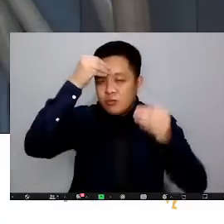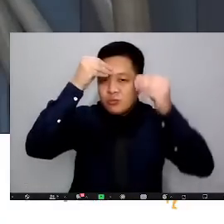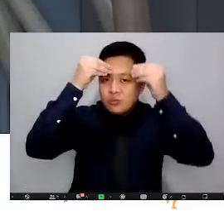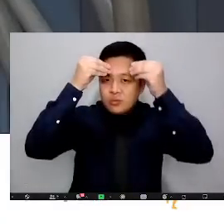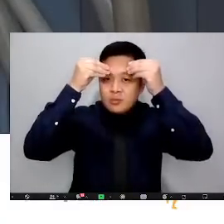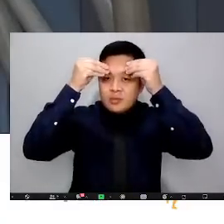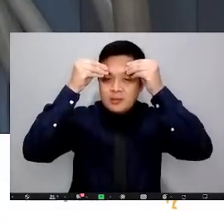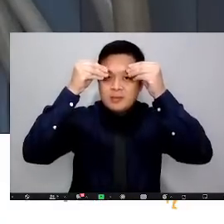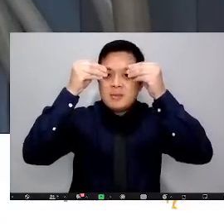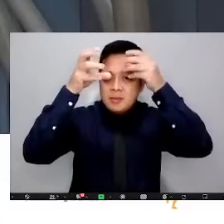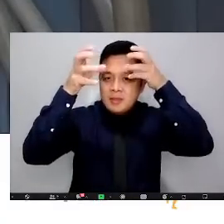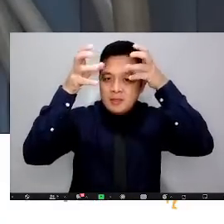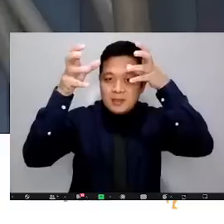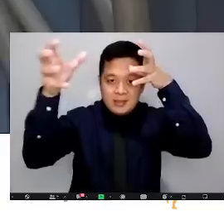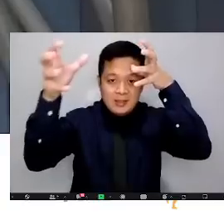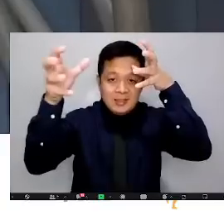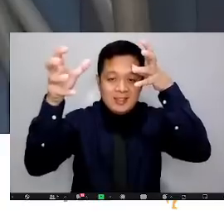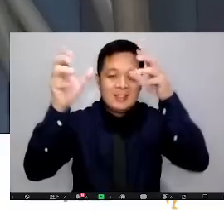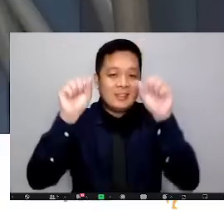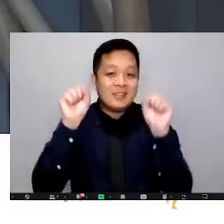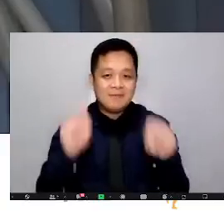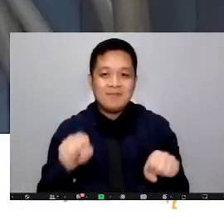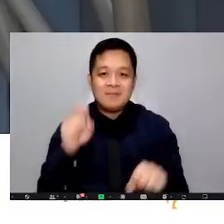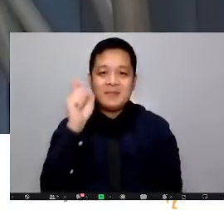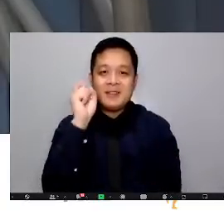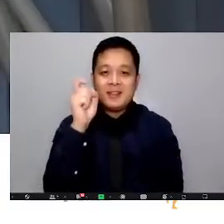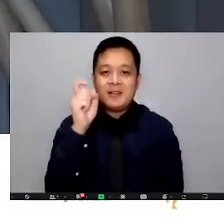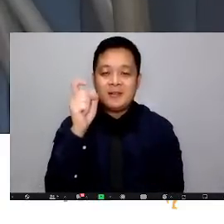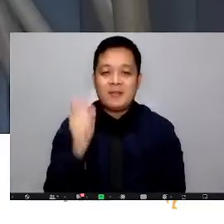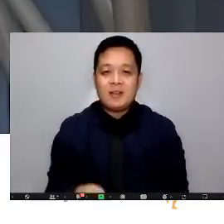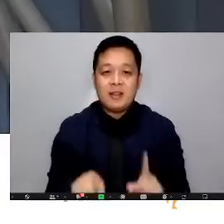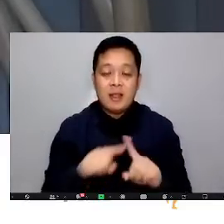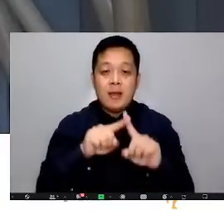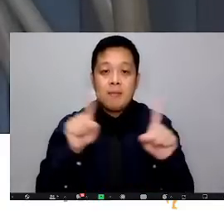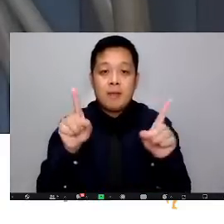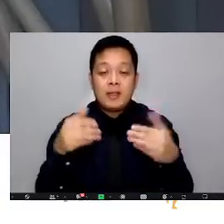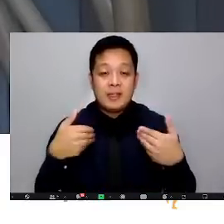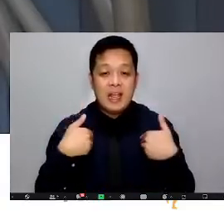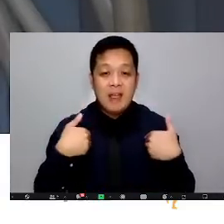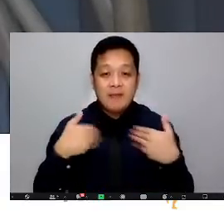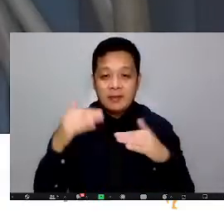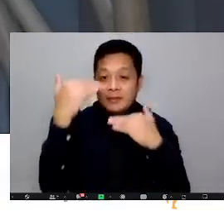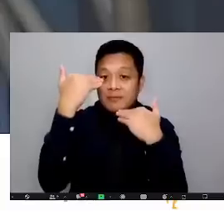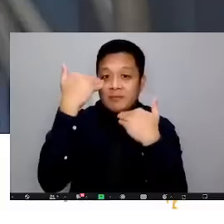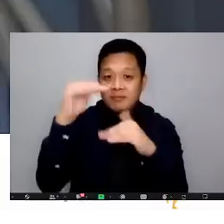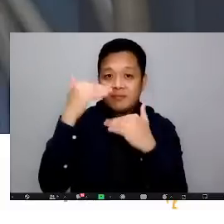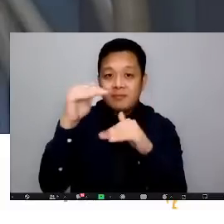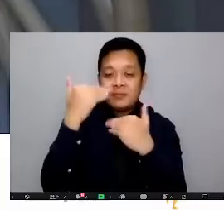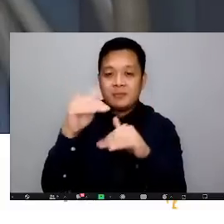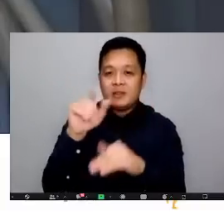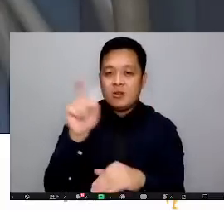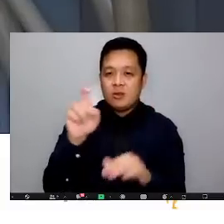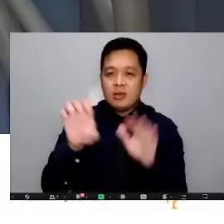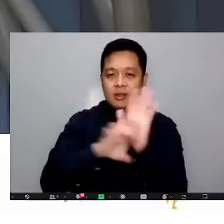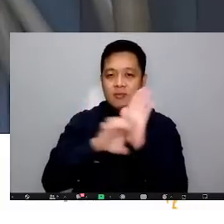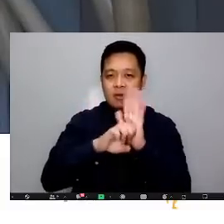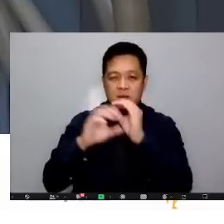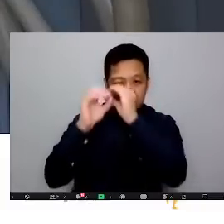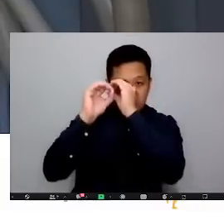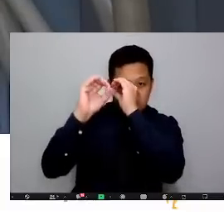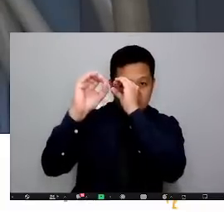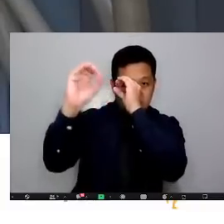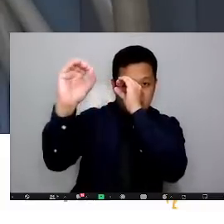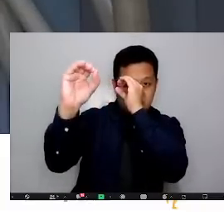Eventually, we reach the dim boundary, the utmost limits of our telescopes. There,